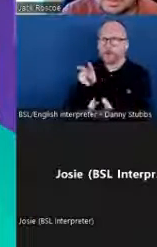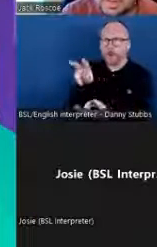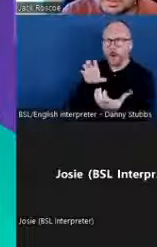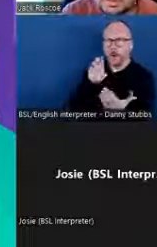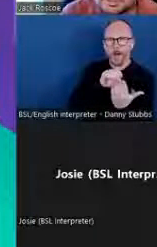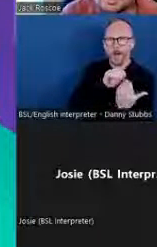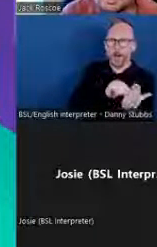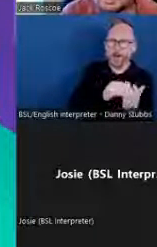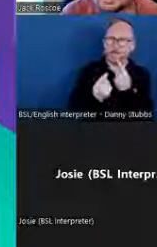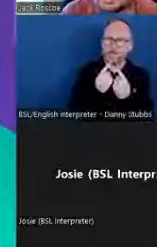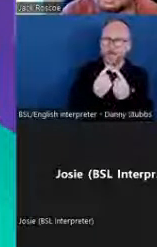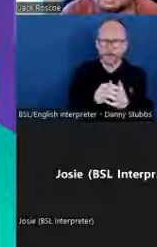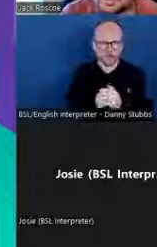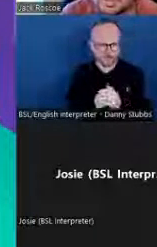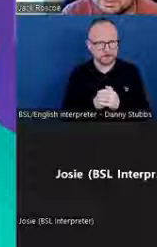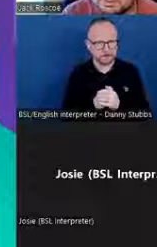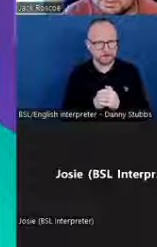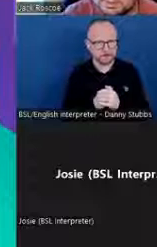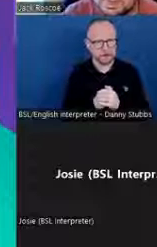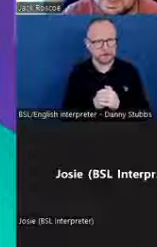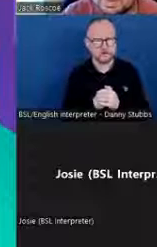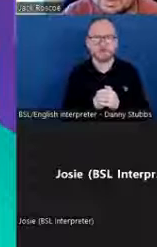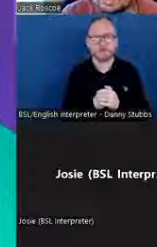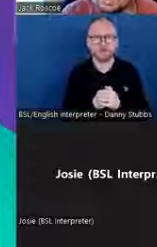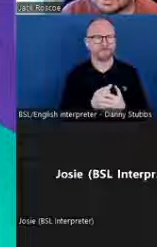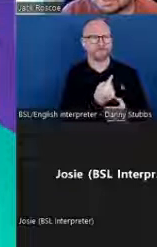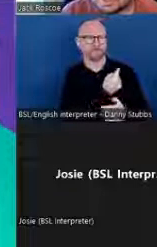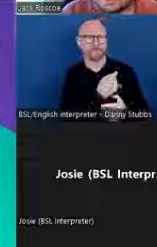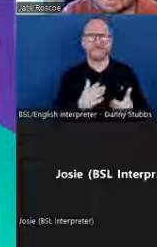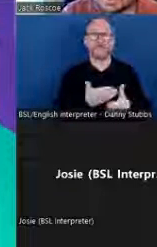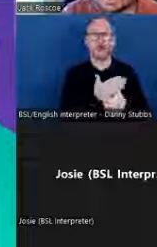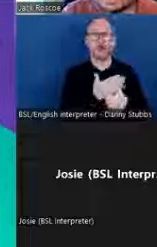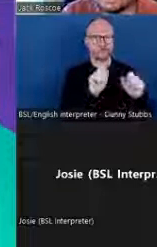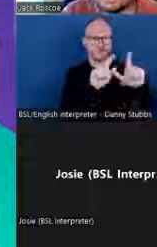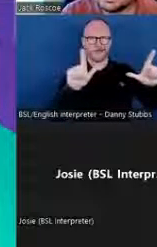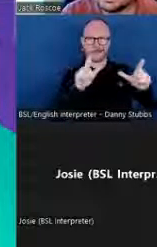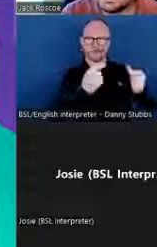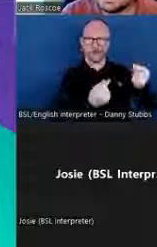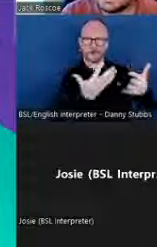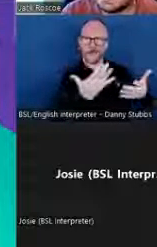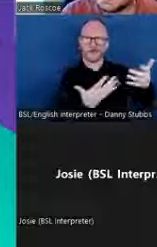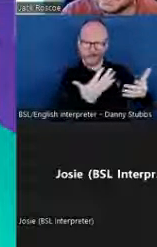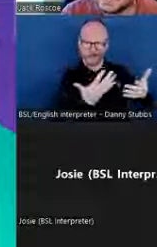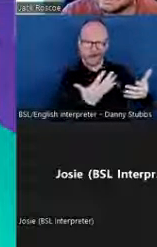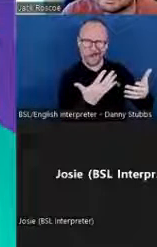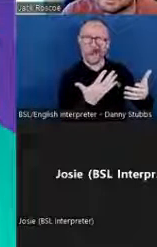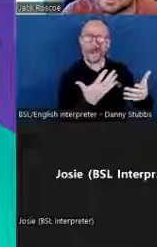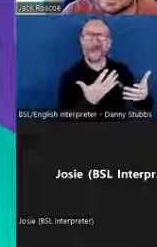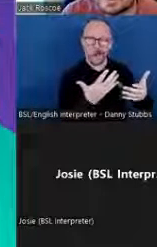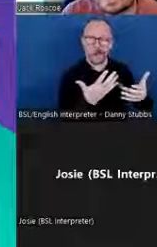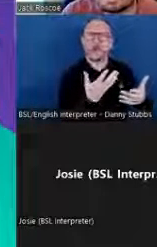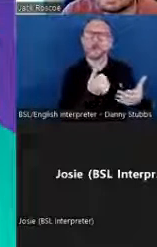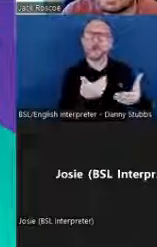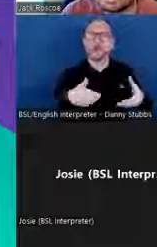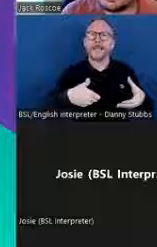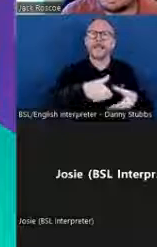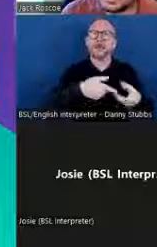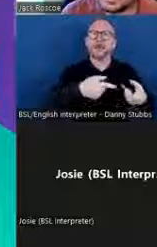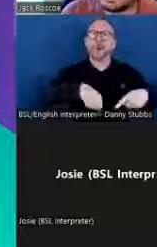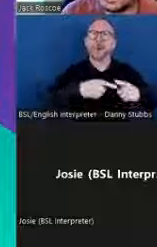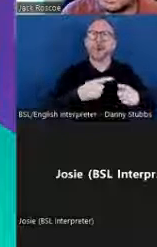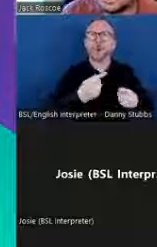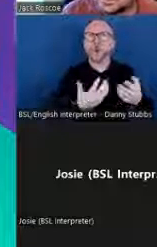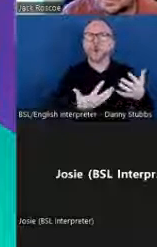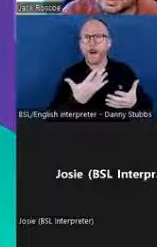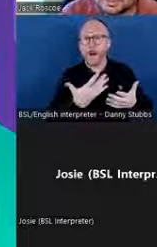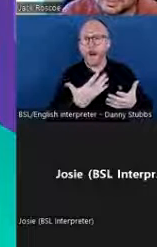So what you might have noticed looking at that first dashboard is that some of the data sources were internal numbers that might have already